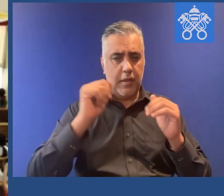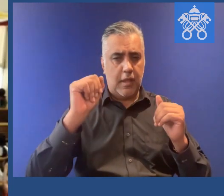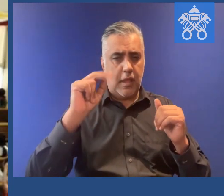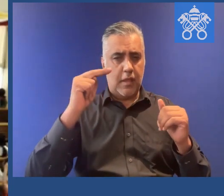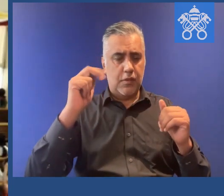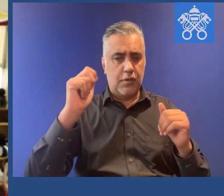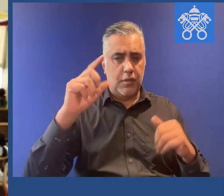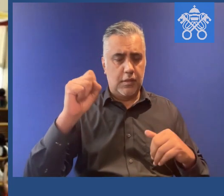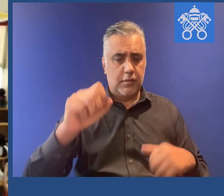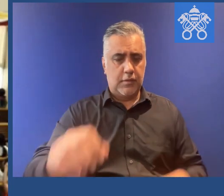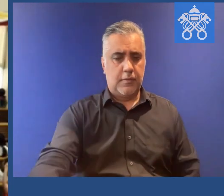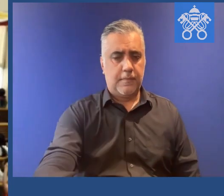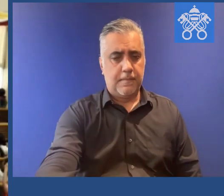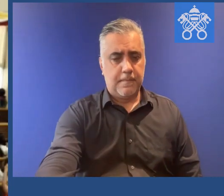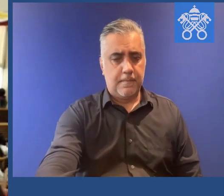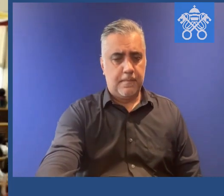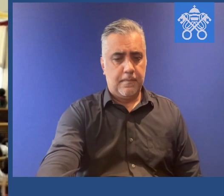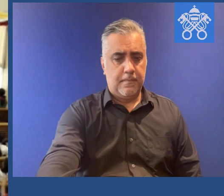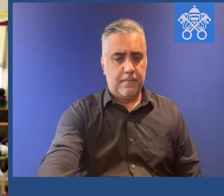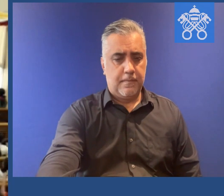Angelus, as is customary for Sunday mornings.